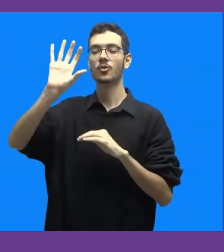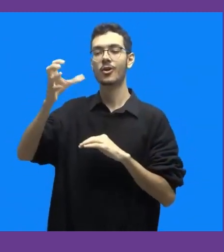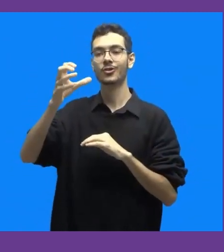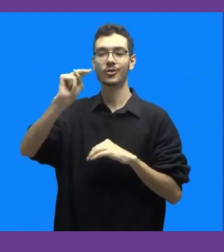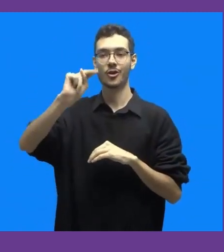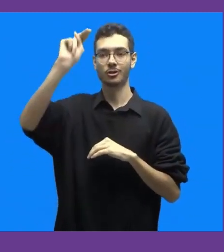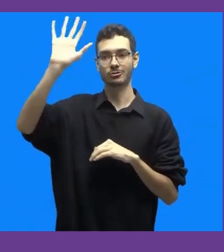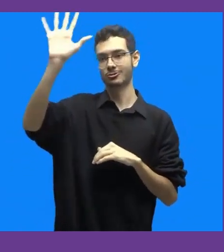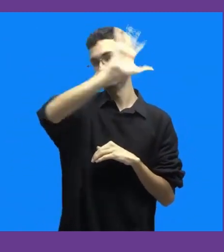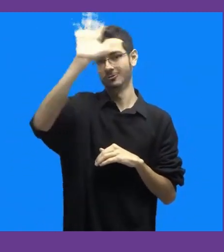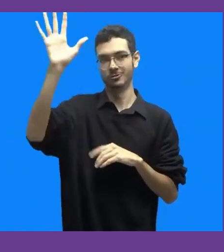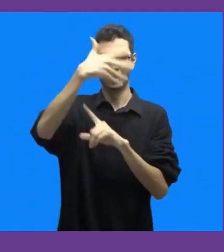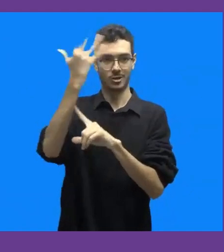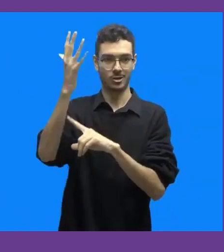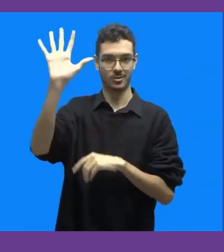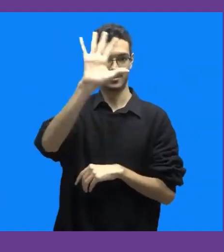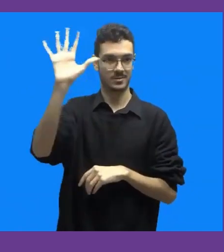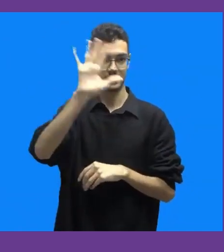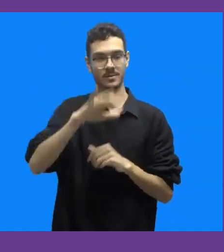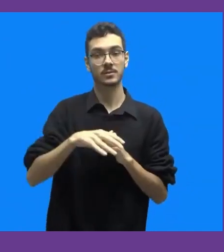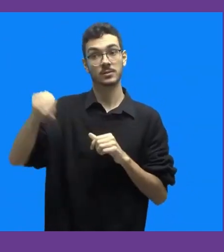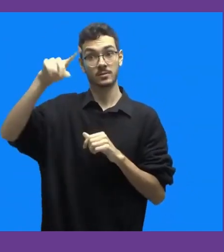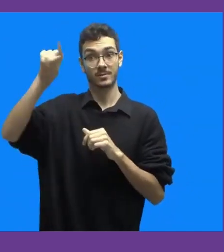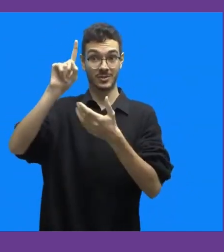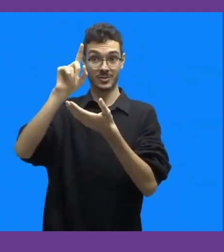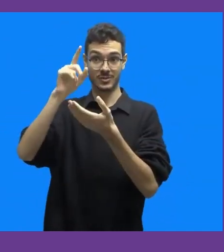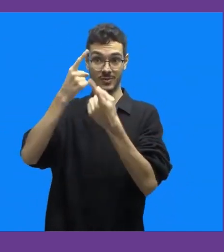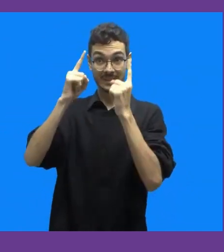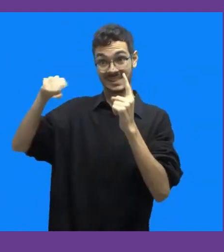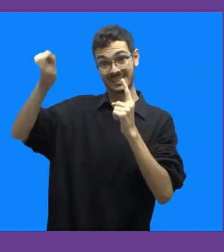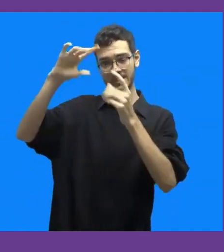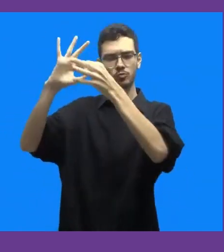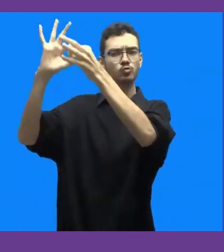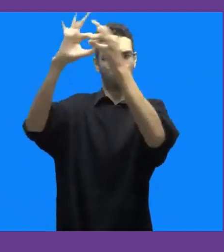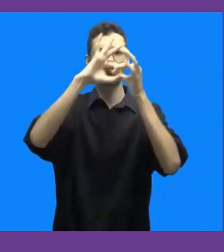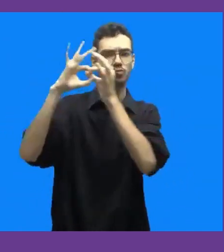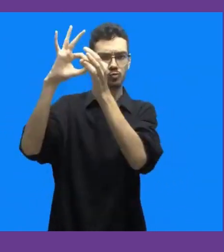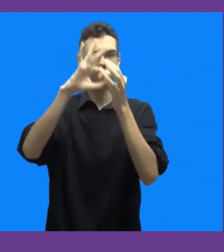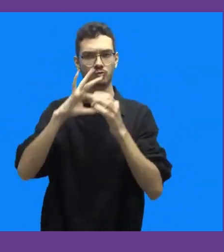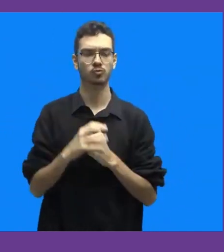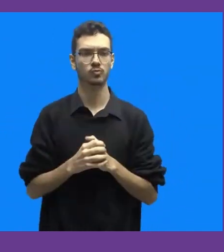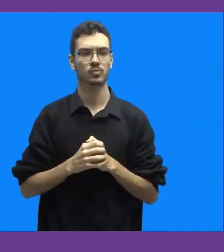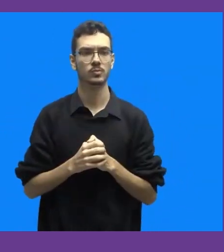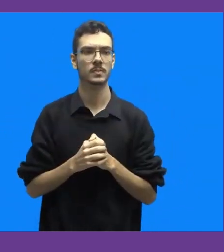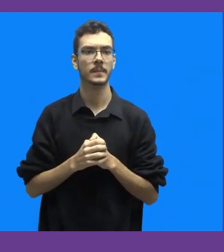And one of the axes of this project is actually